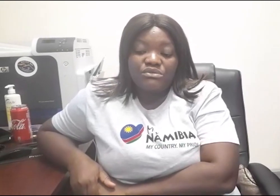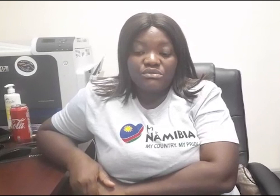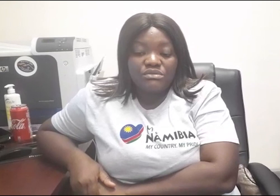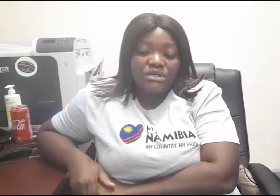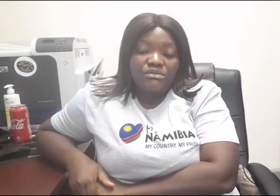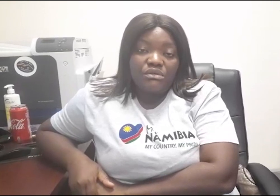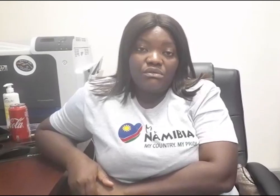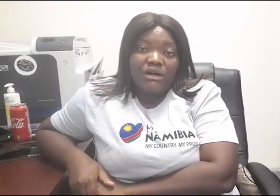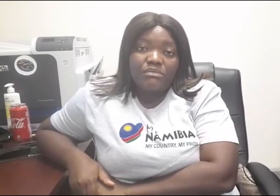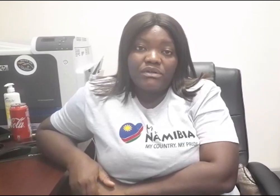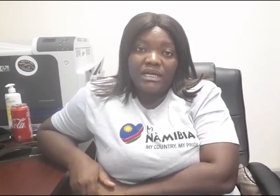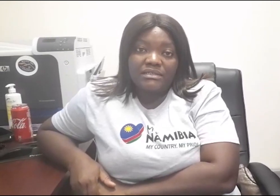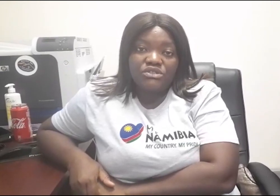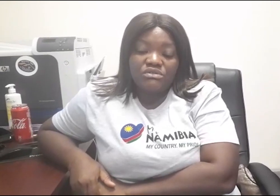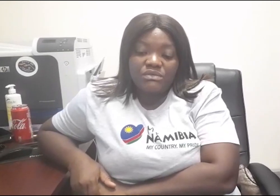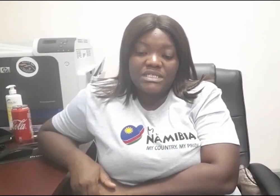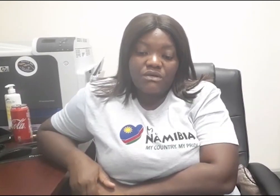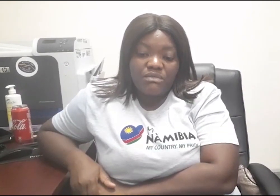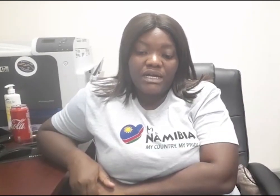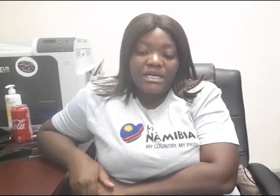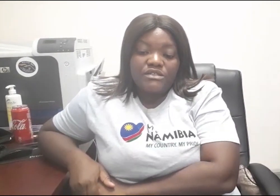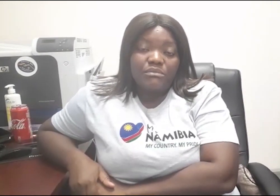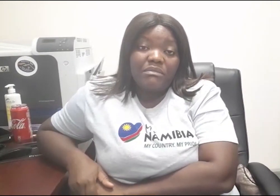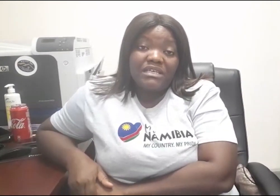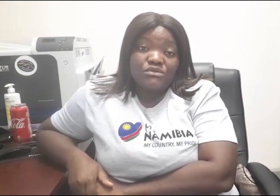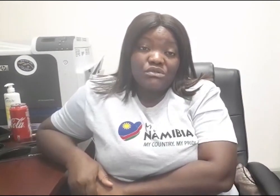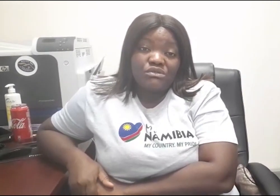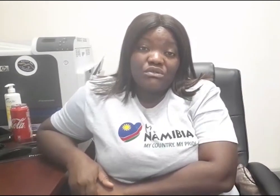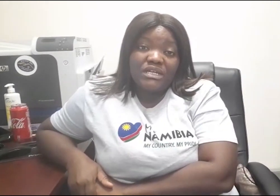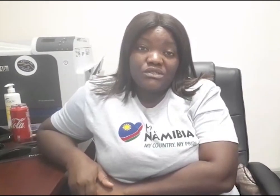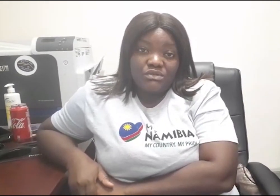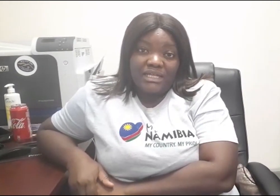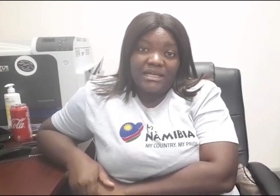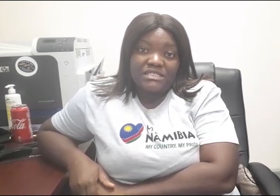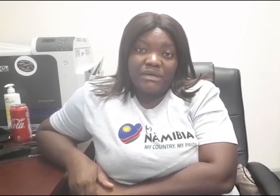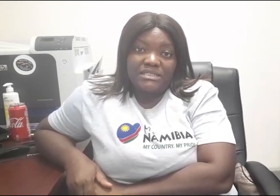how to, help their children with this homework. So maybe the school should look